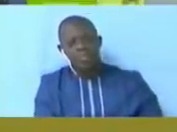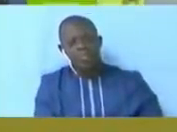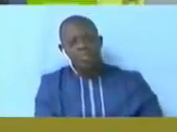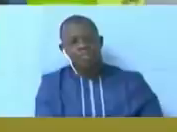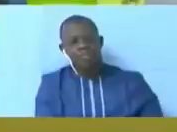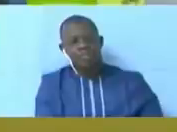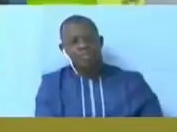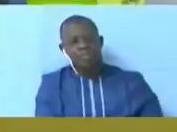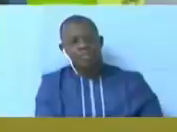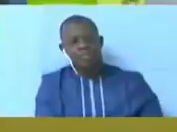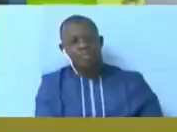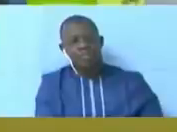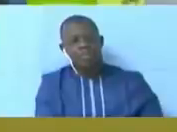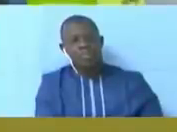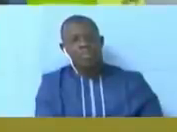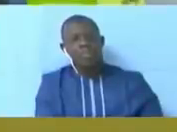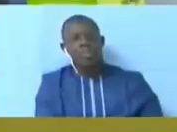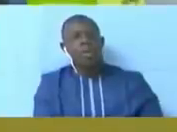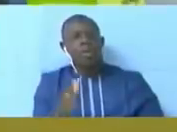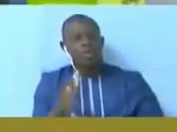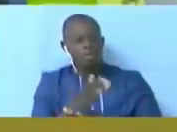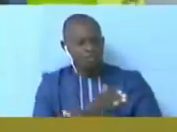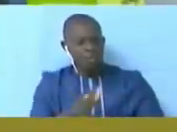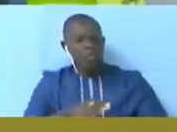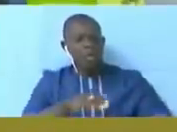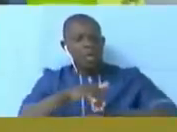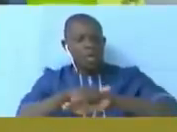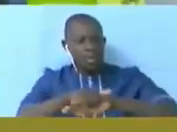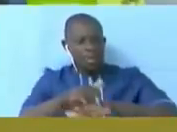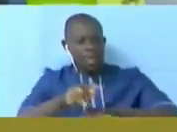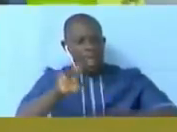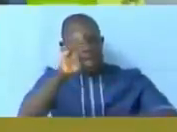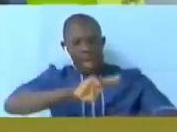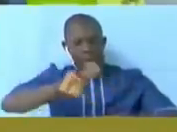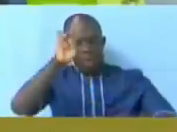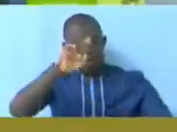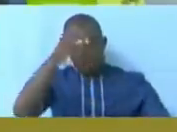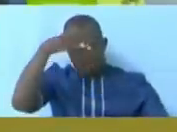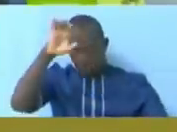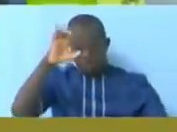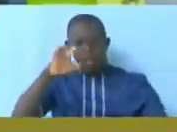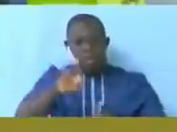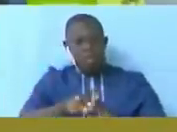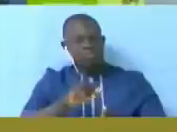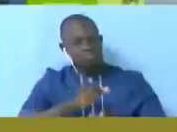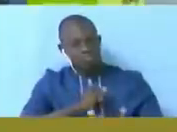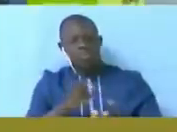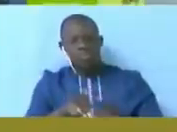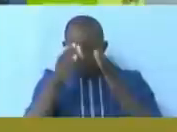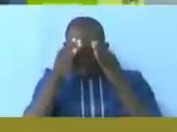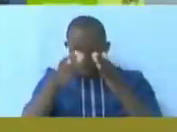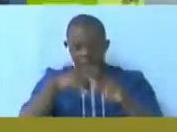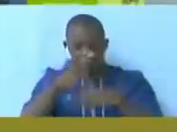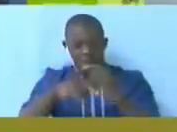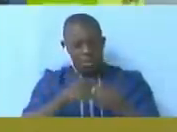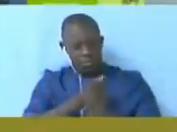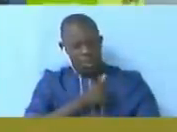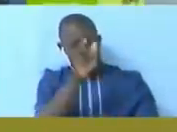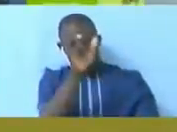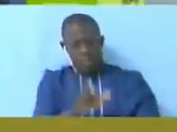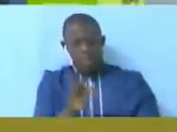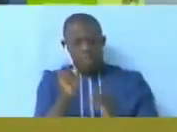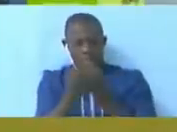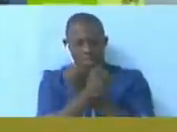The British High Commission was concerned about my personal safety because they made inquiries and all the answers